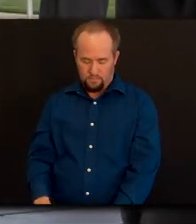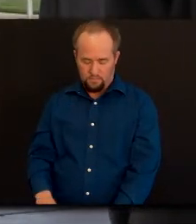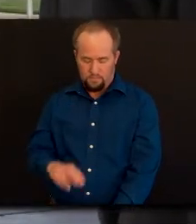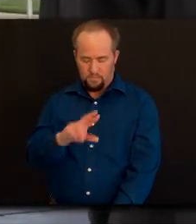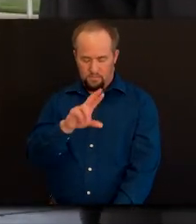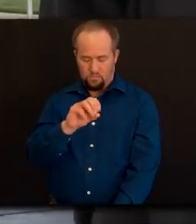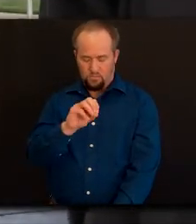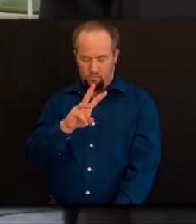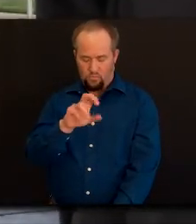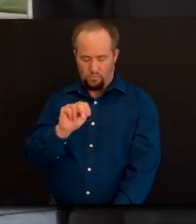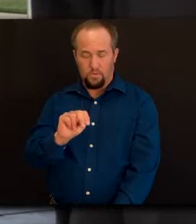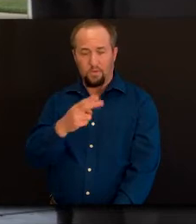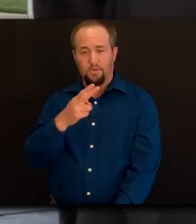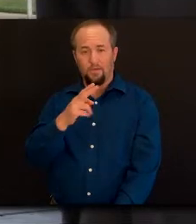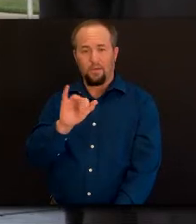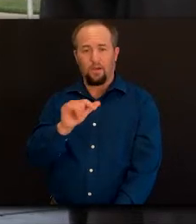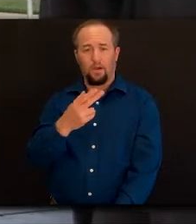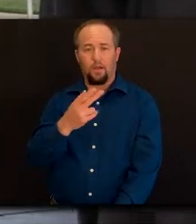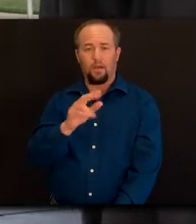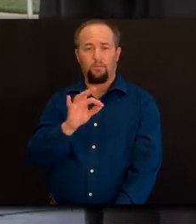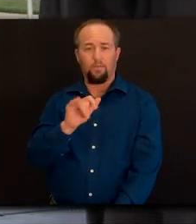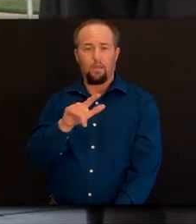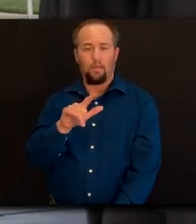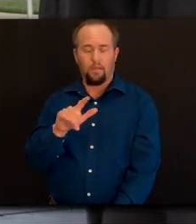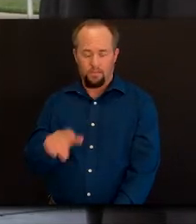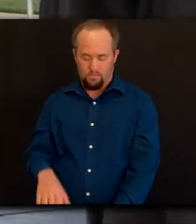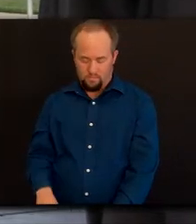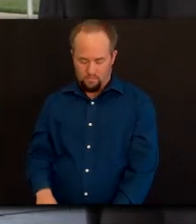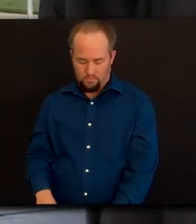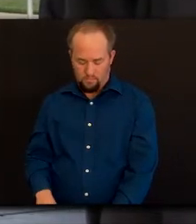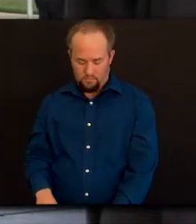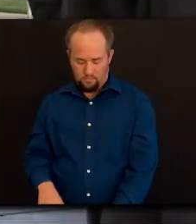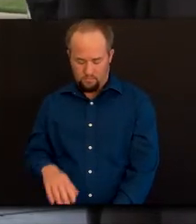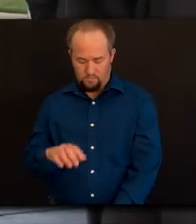Rowan Hayes Highfill.